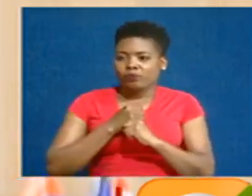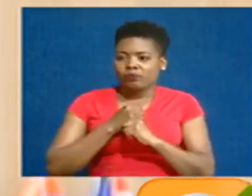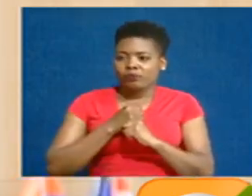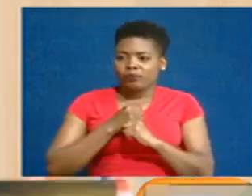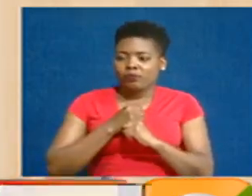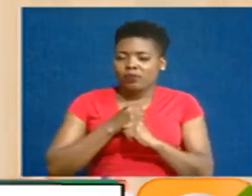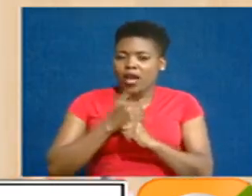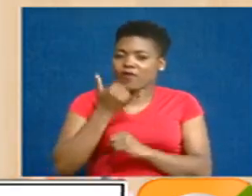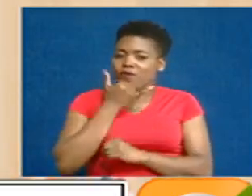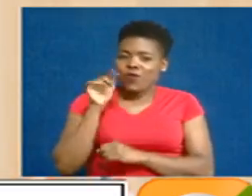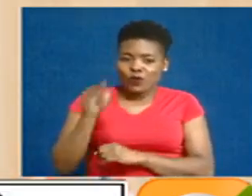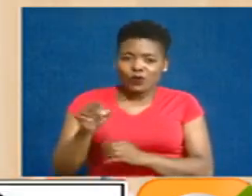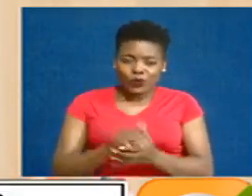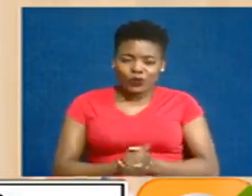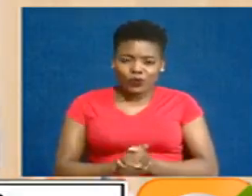I have wronged you,